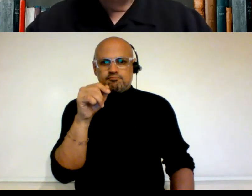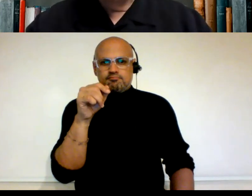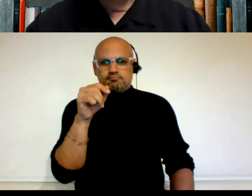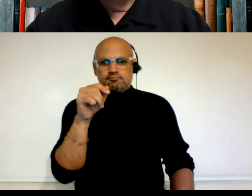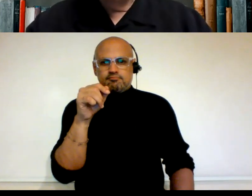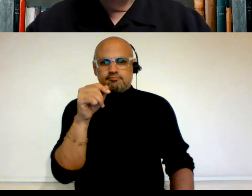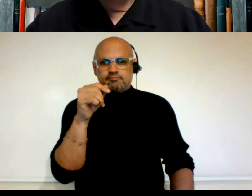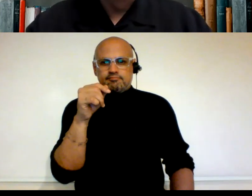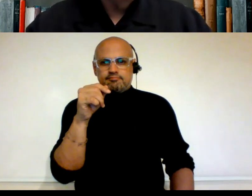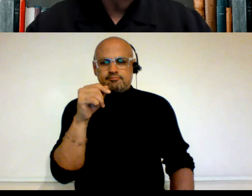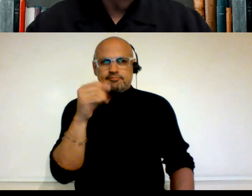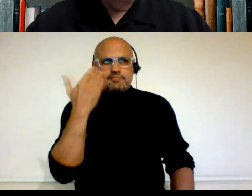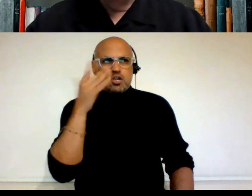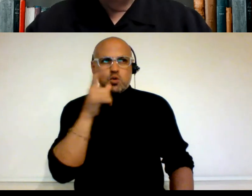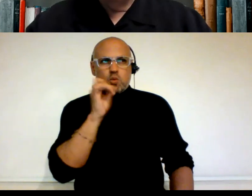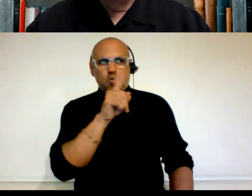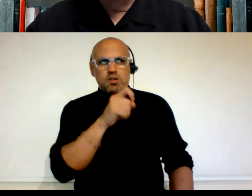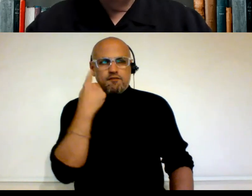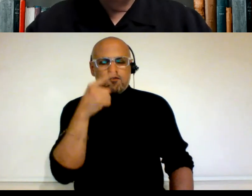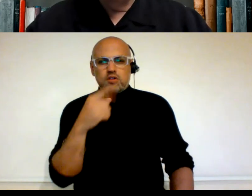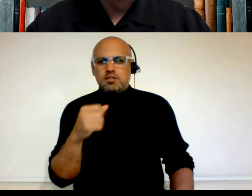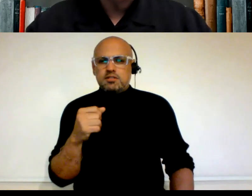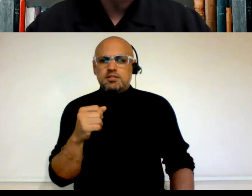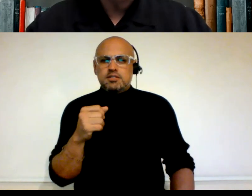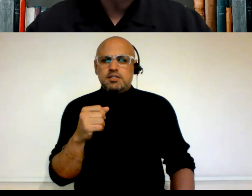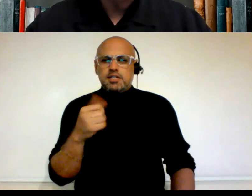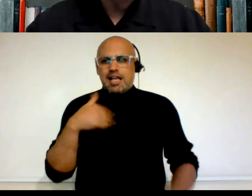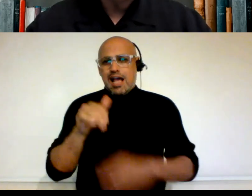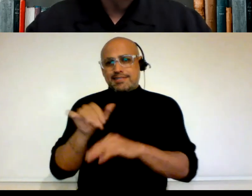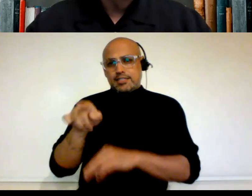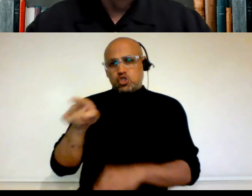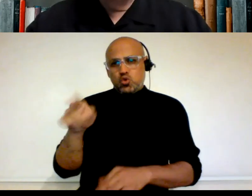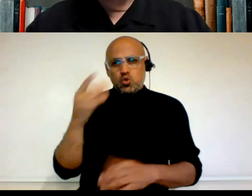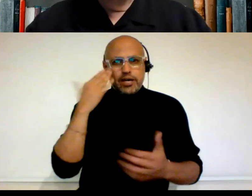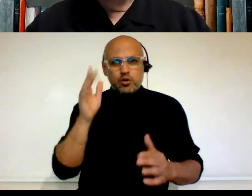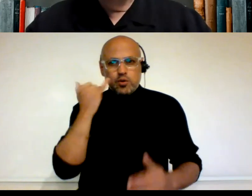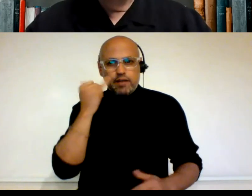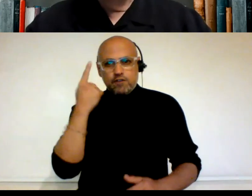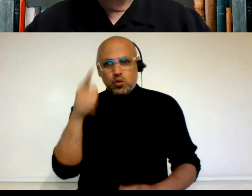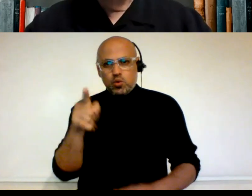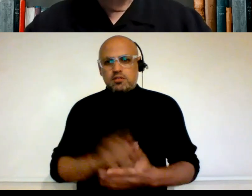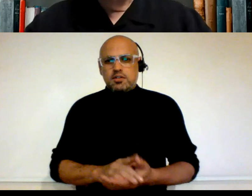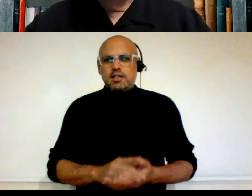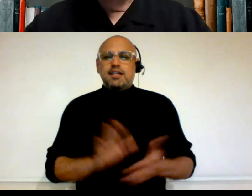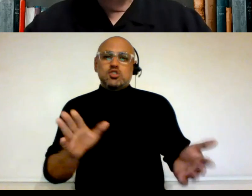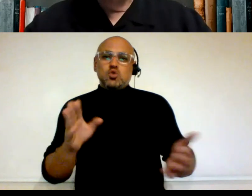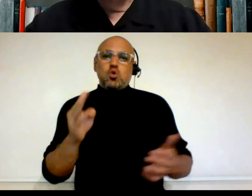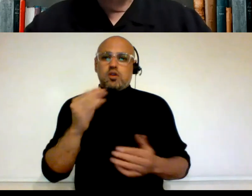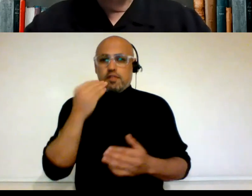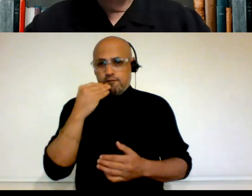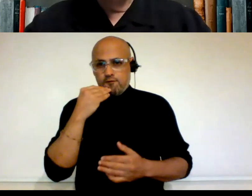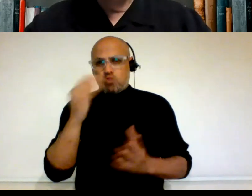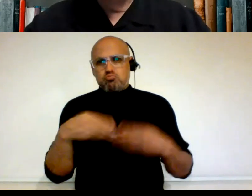I don't know who that question is. I think that the meals are Actually, going I to. sent it to you, but I don't know if. Oh, okay. Well, the meals are provided as